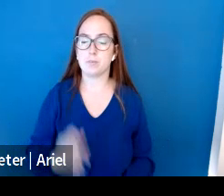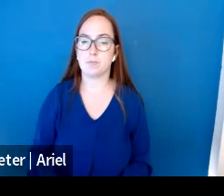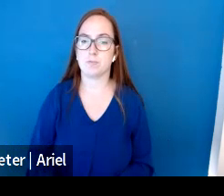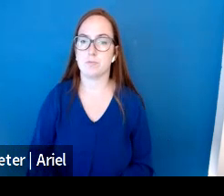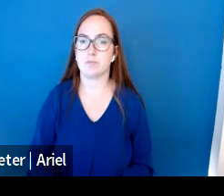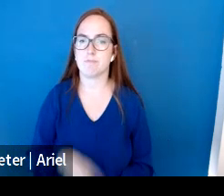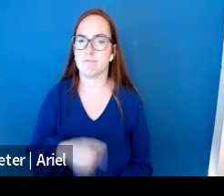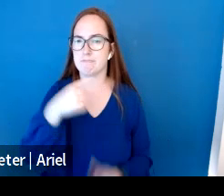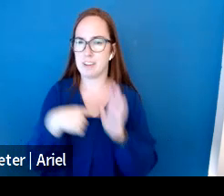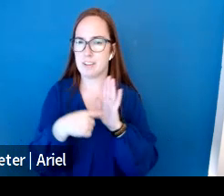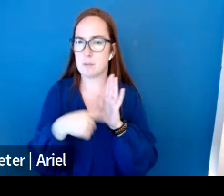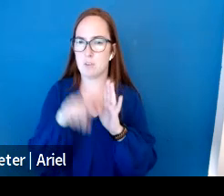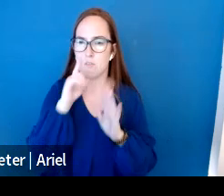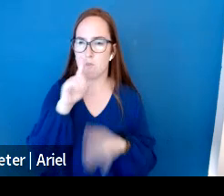the